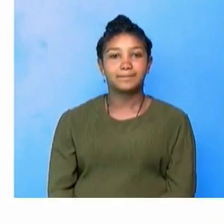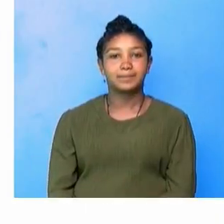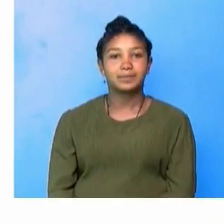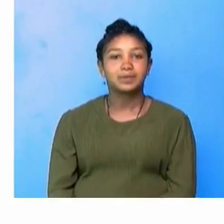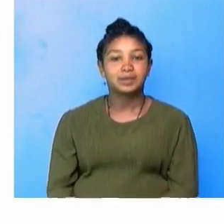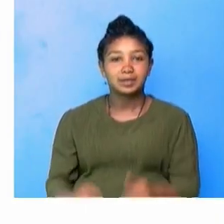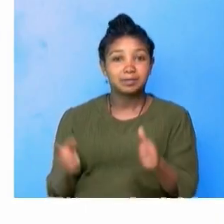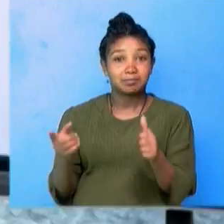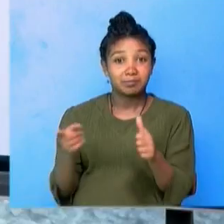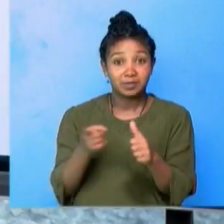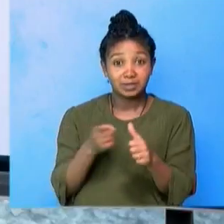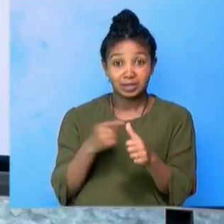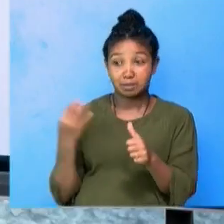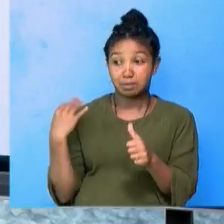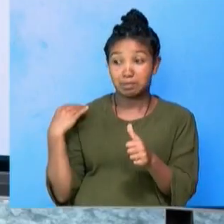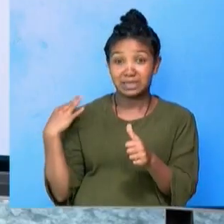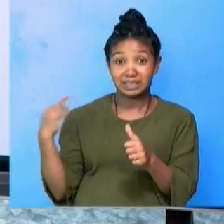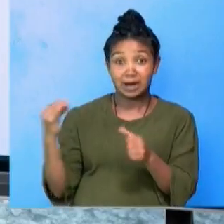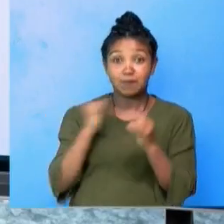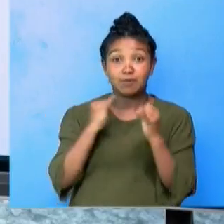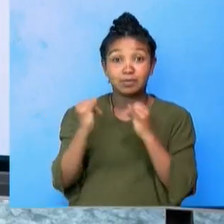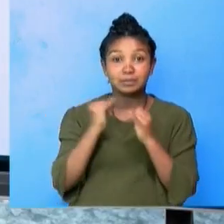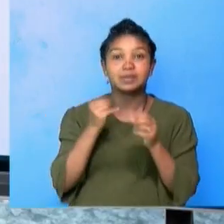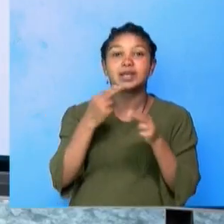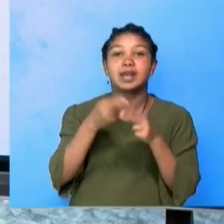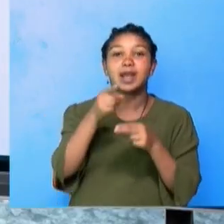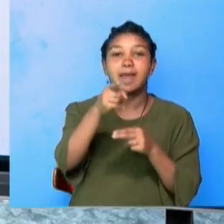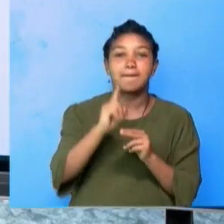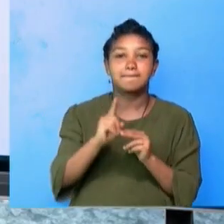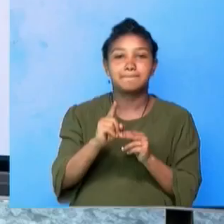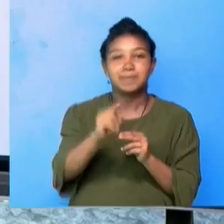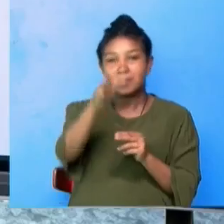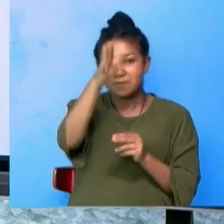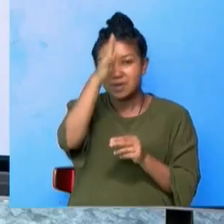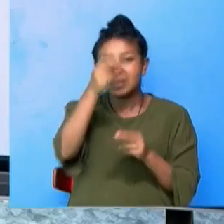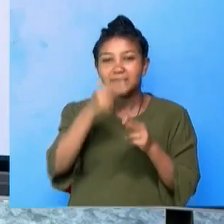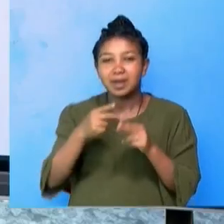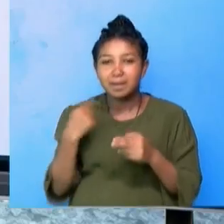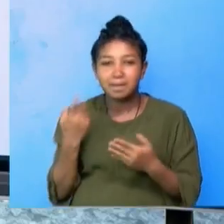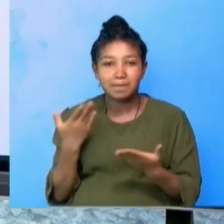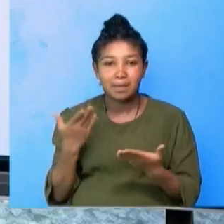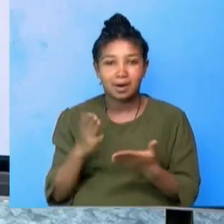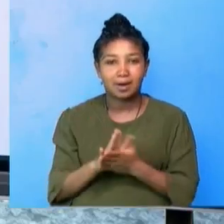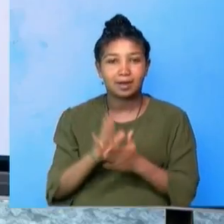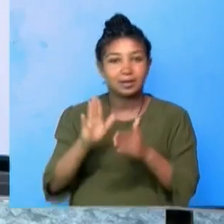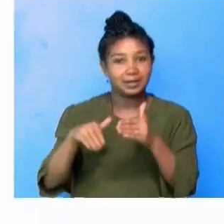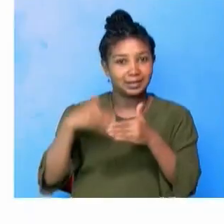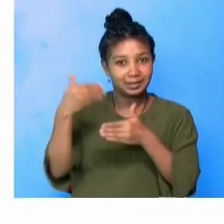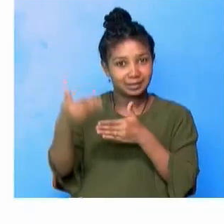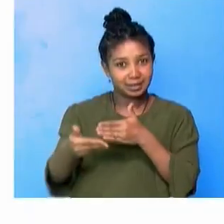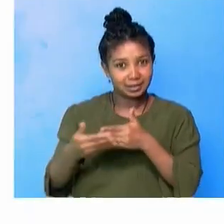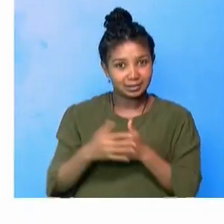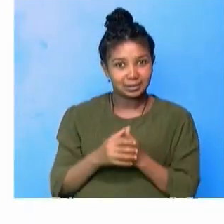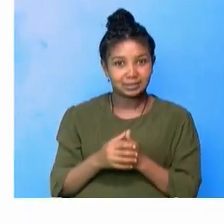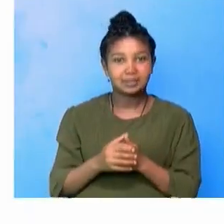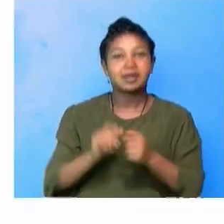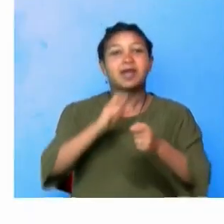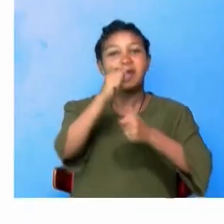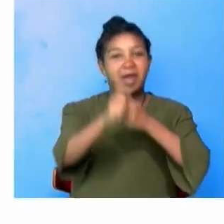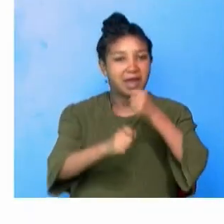The first thing is your name and your father's name. The next,